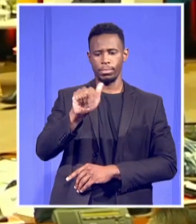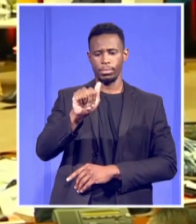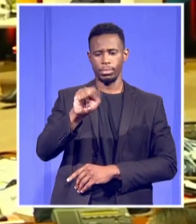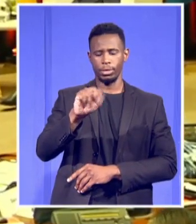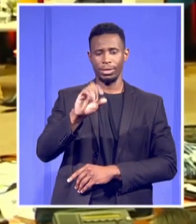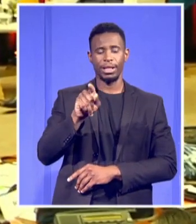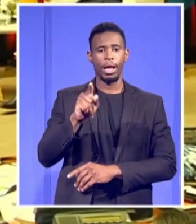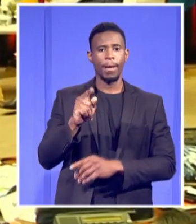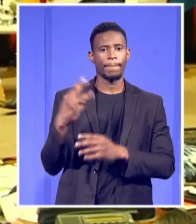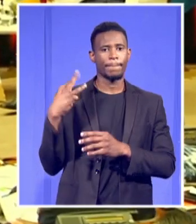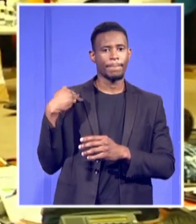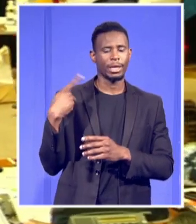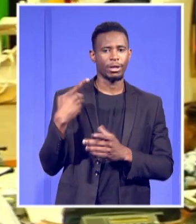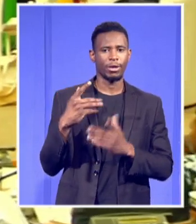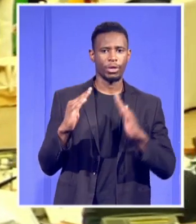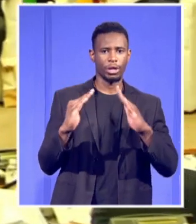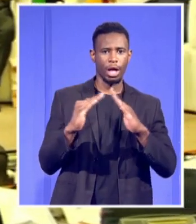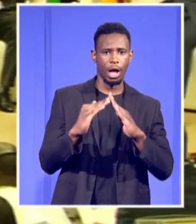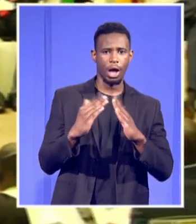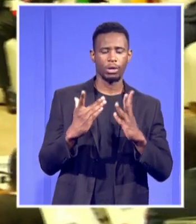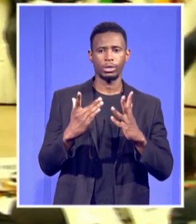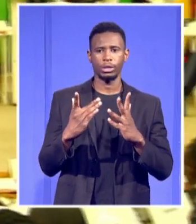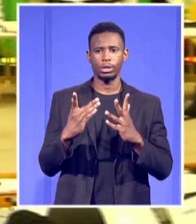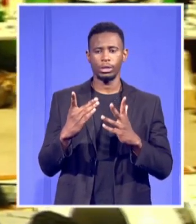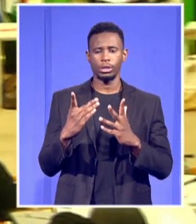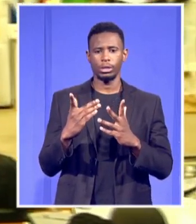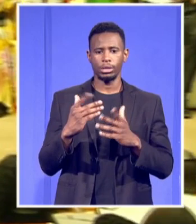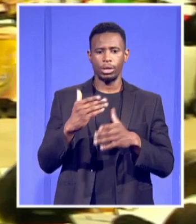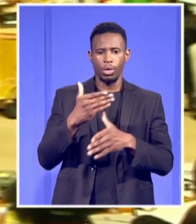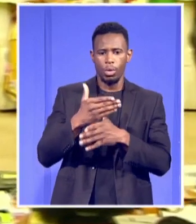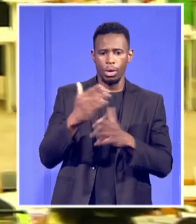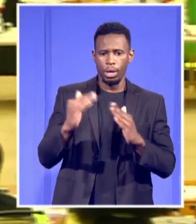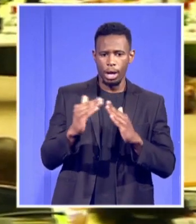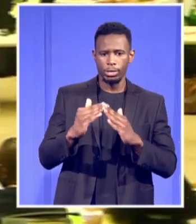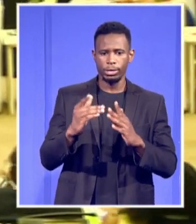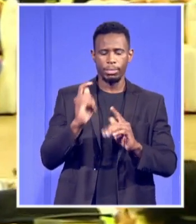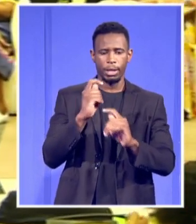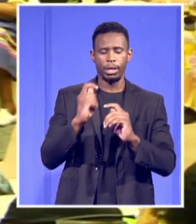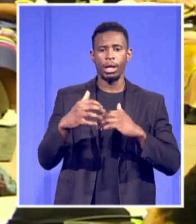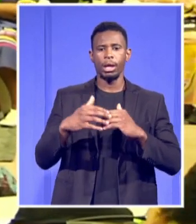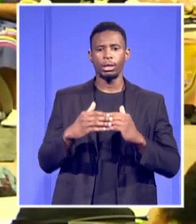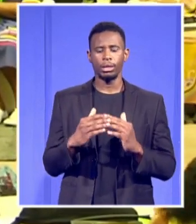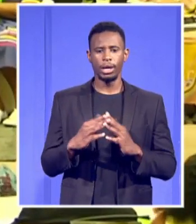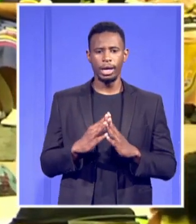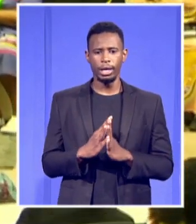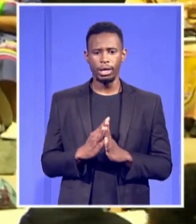Works and Housing from the Government of Ghana, to make his brief remarks. Welcome, Minister.